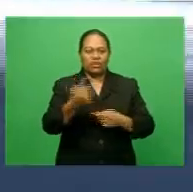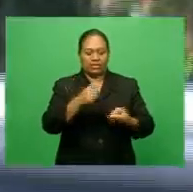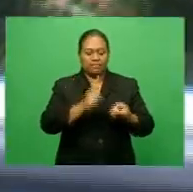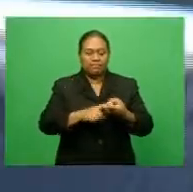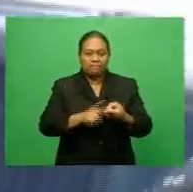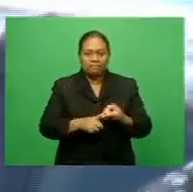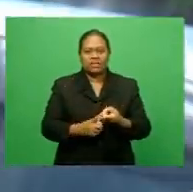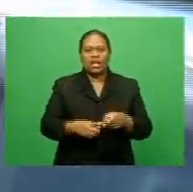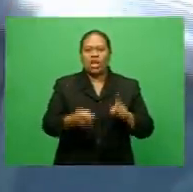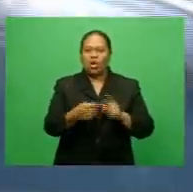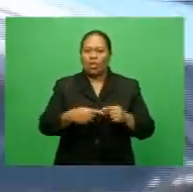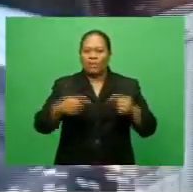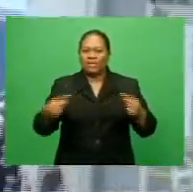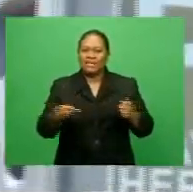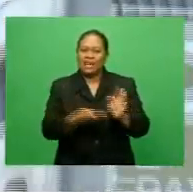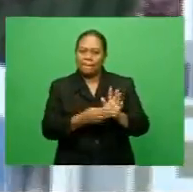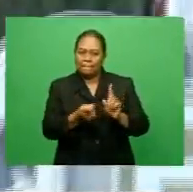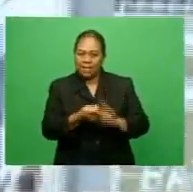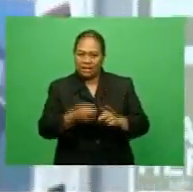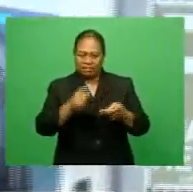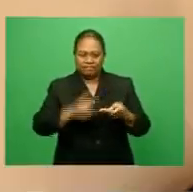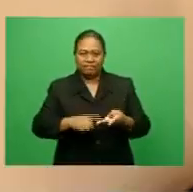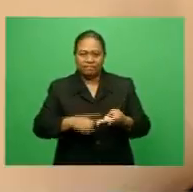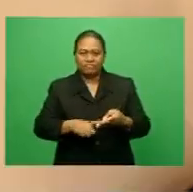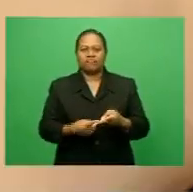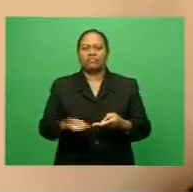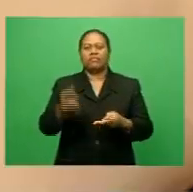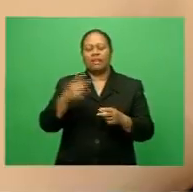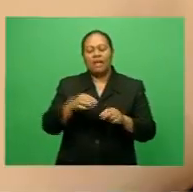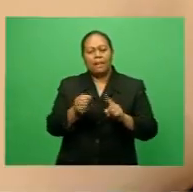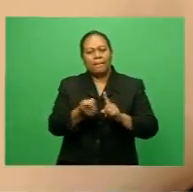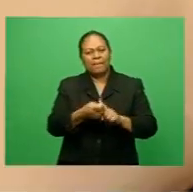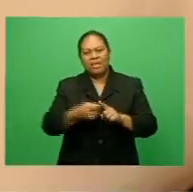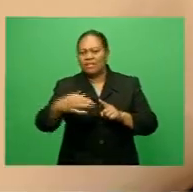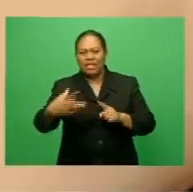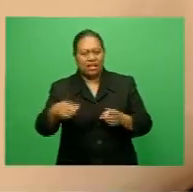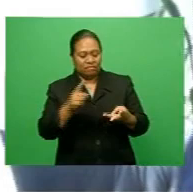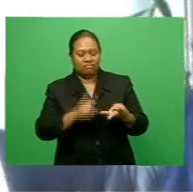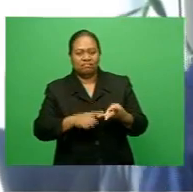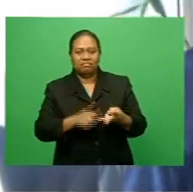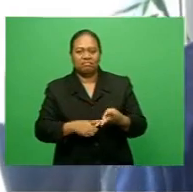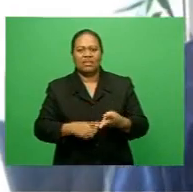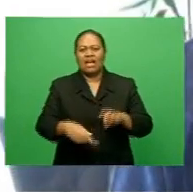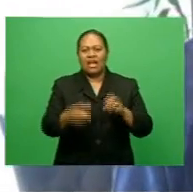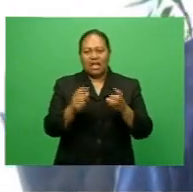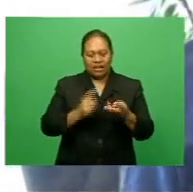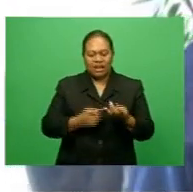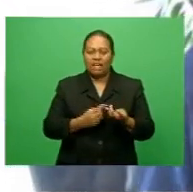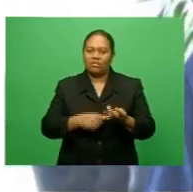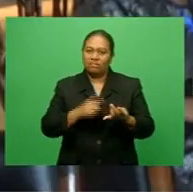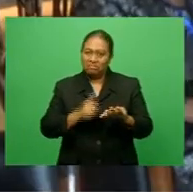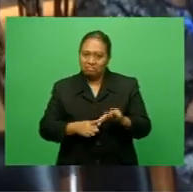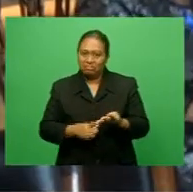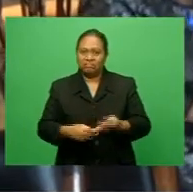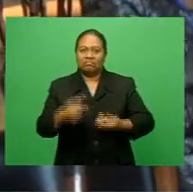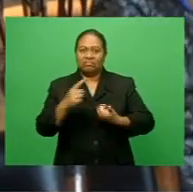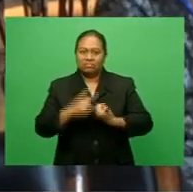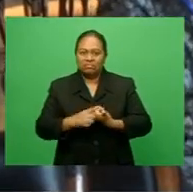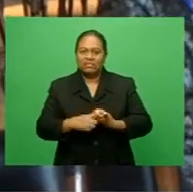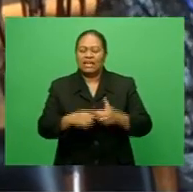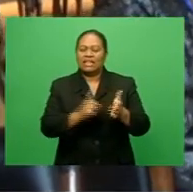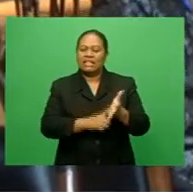Prakash, opposition MPs Salote Randronro, Pedeli Vosanimbola, Ratu Nengama Lalambalavu, Andi